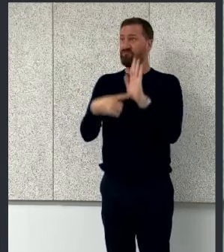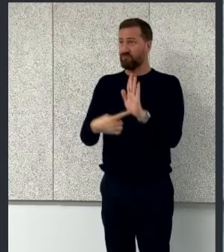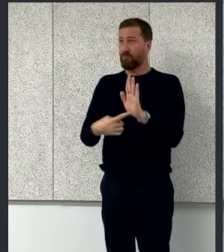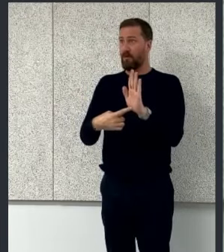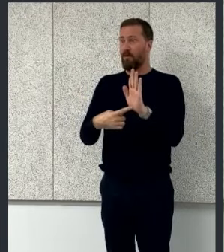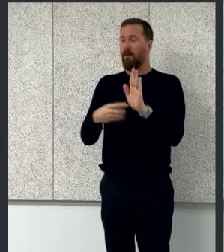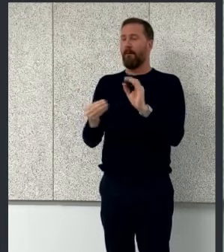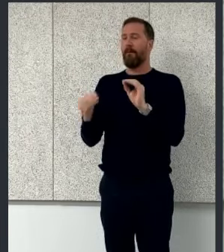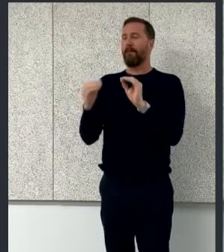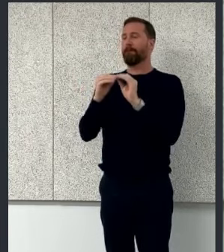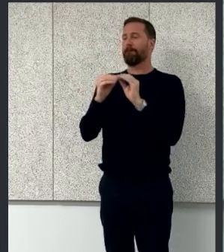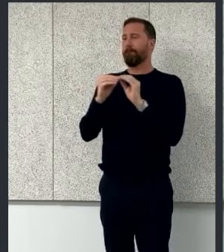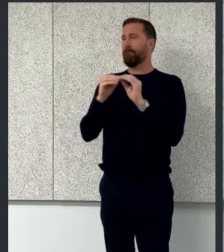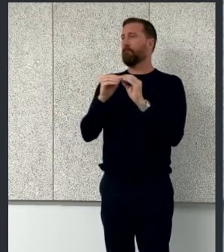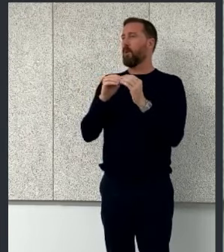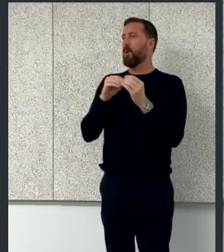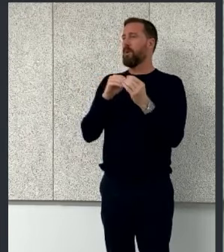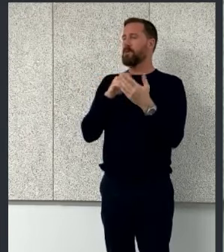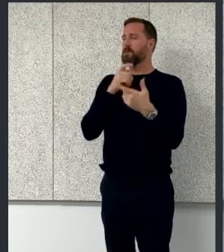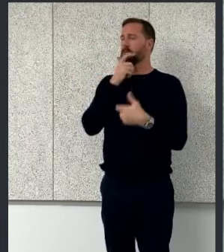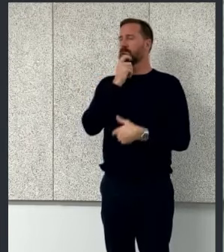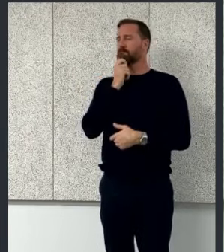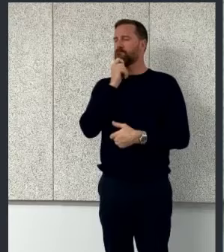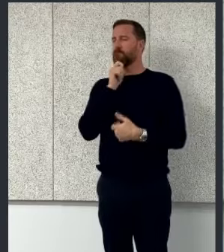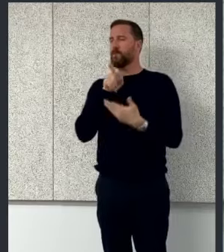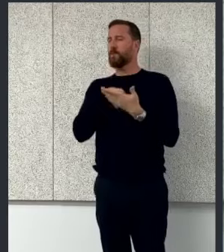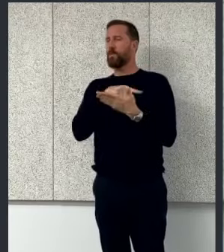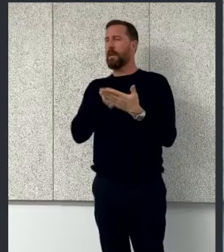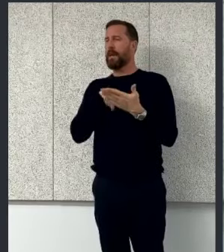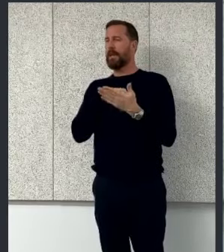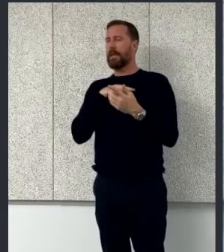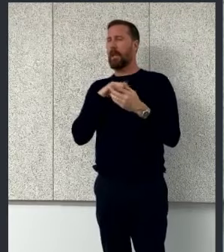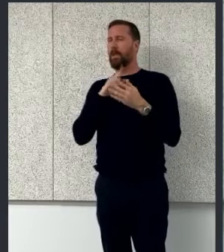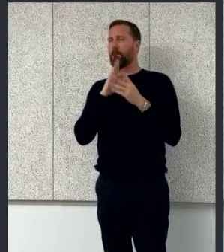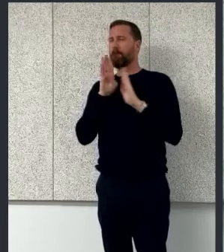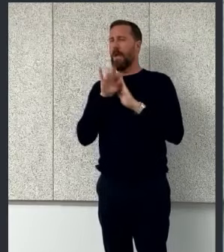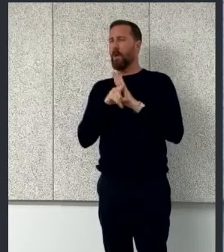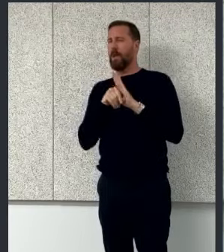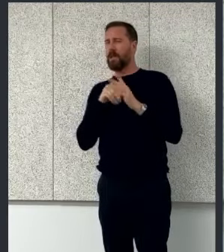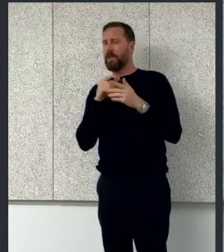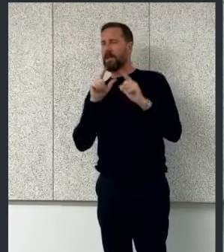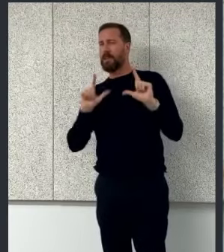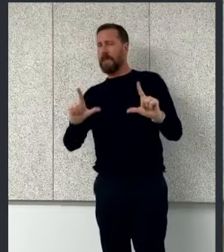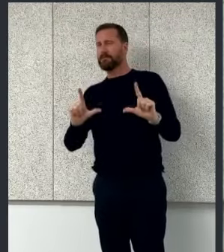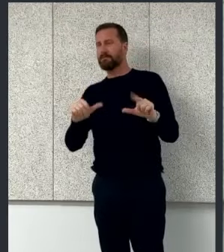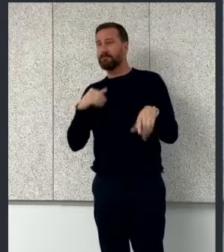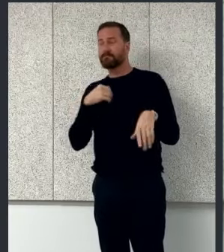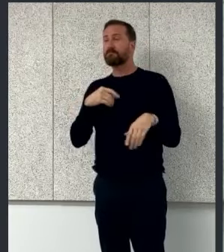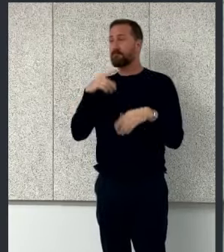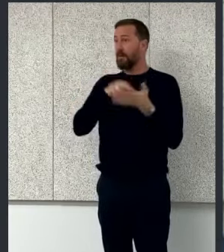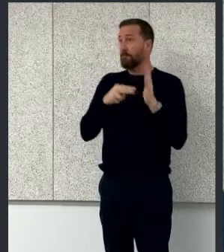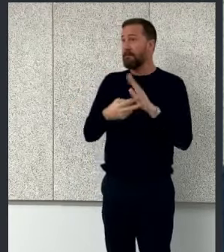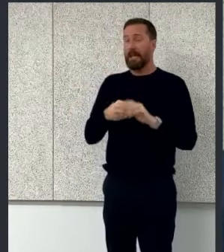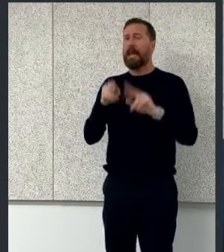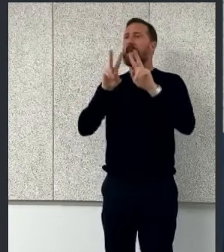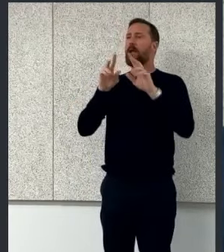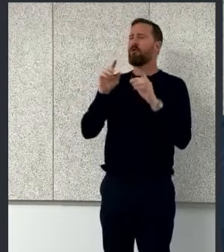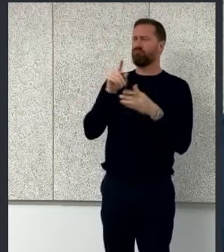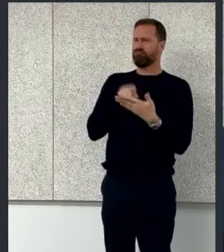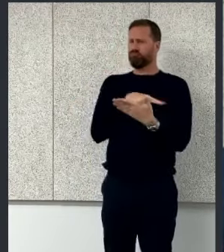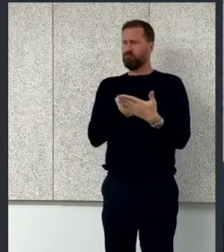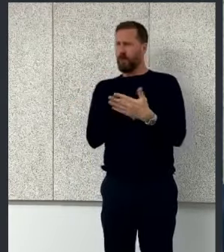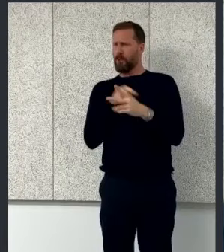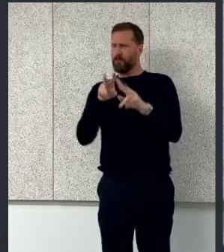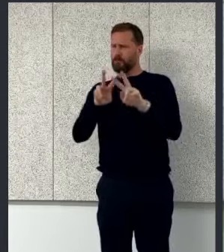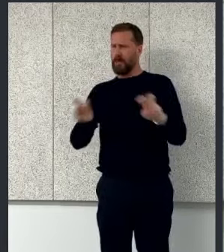a critical lens, being able to bring a, I don't mean critical bad, I mean critical, like an analysis to the organization.